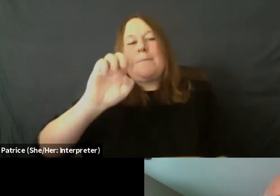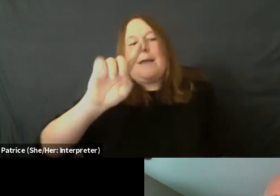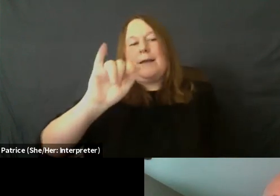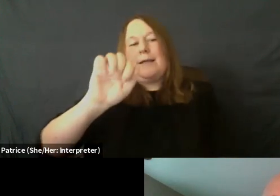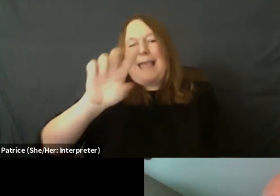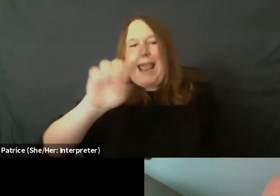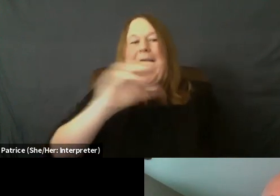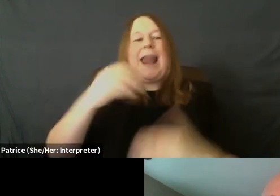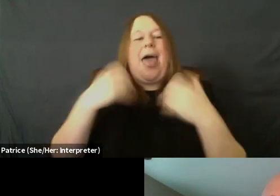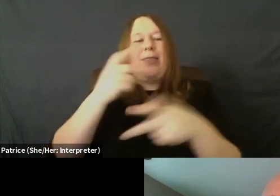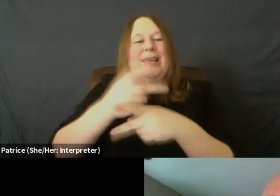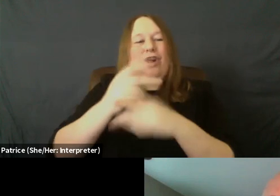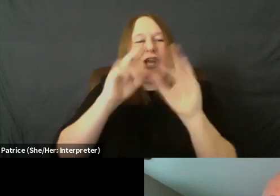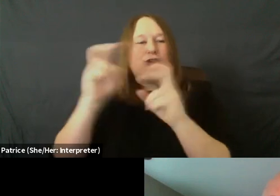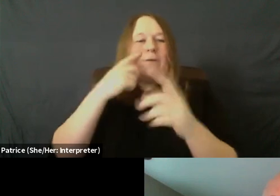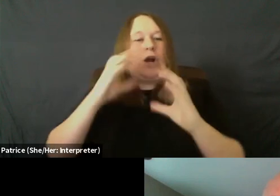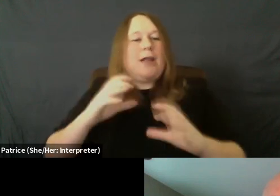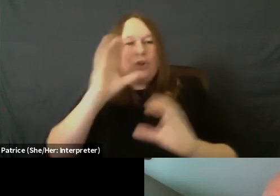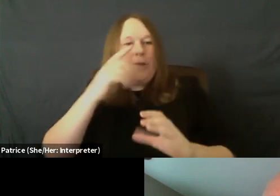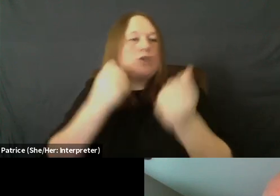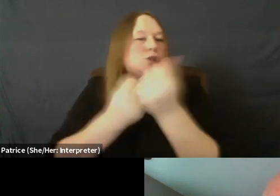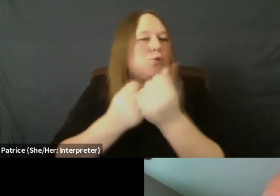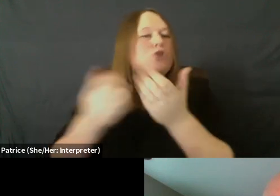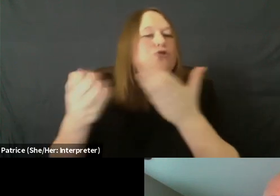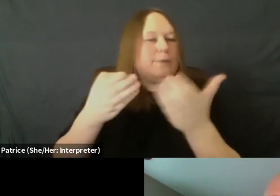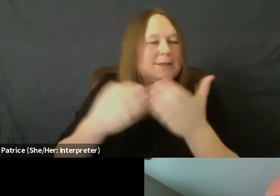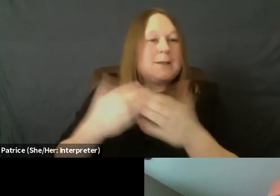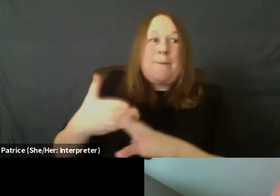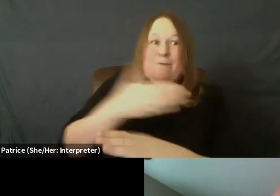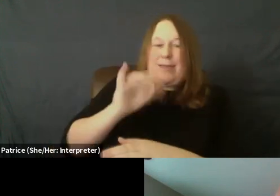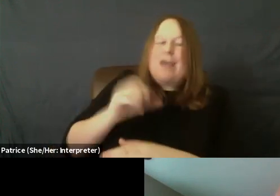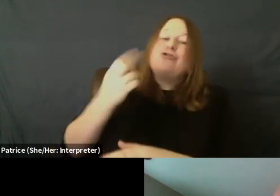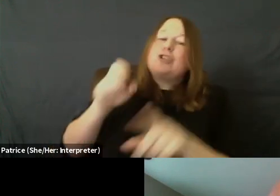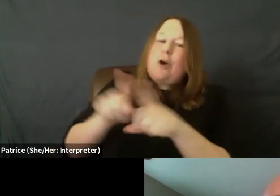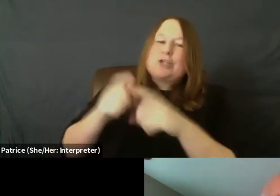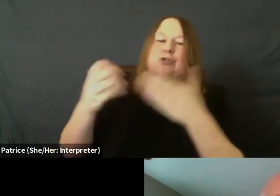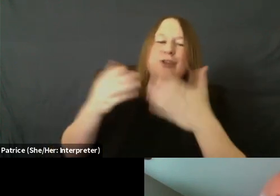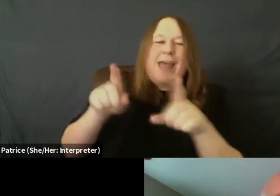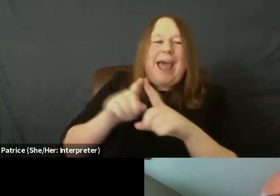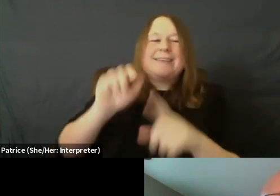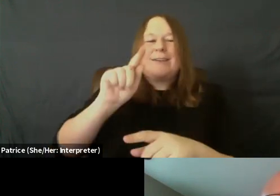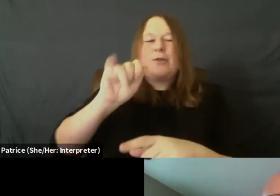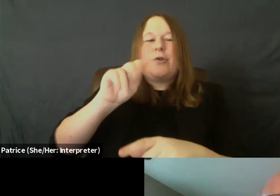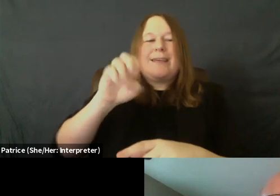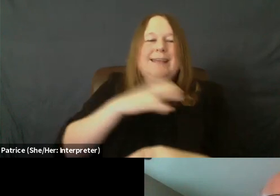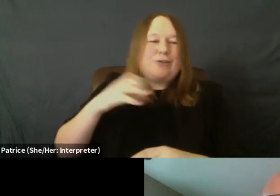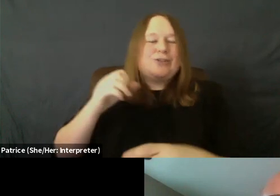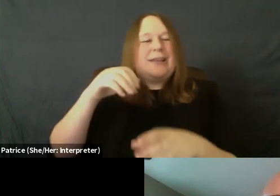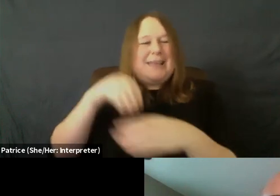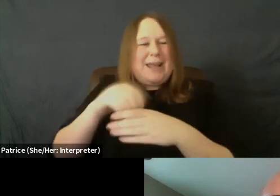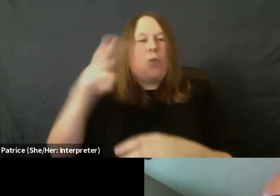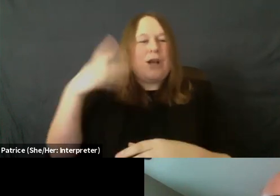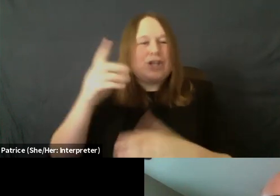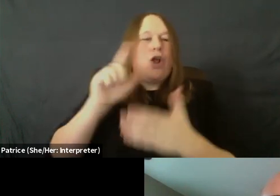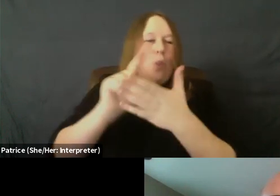healthcare issues for clients seeking support services. Before that, she also served as Associate Counsel at Washington's